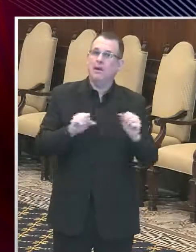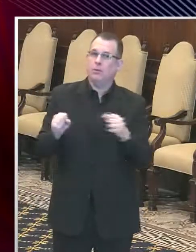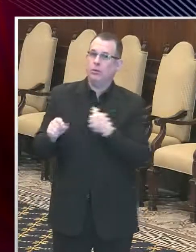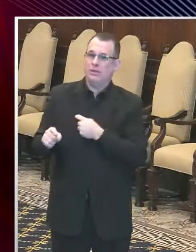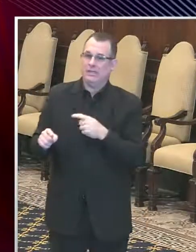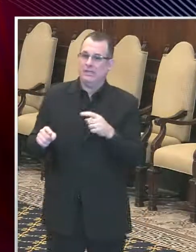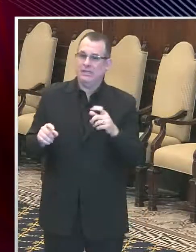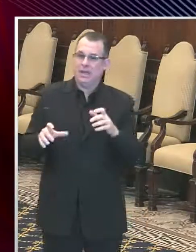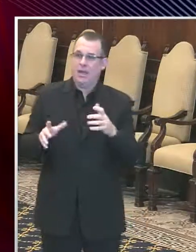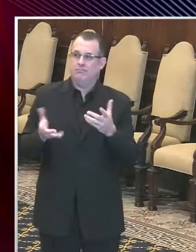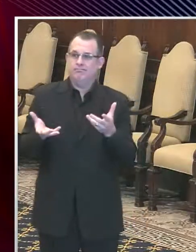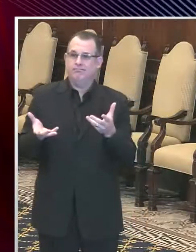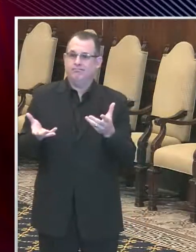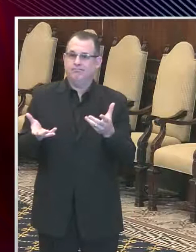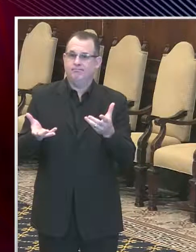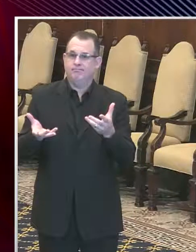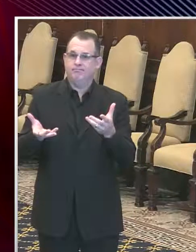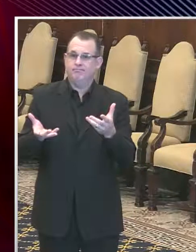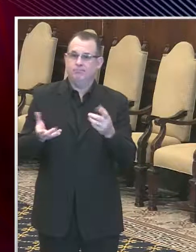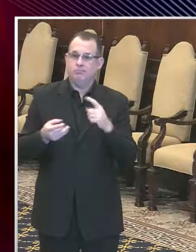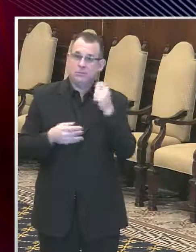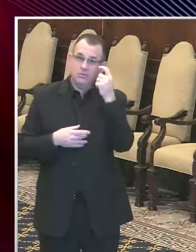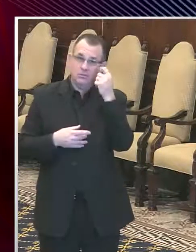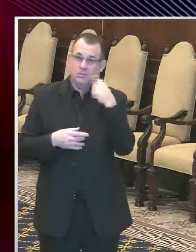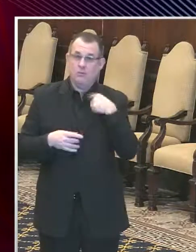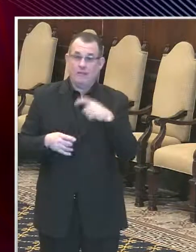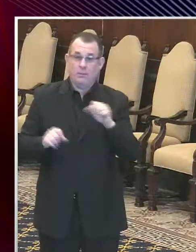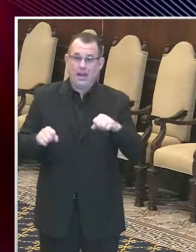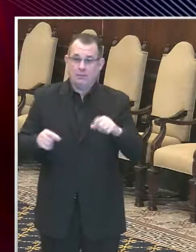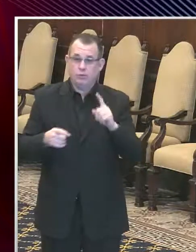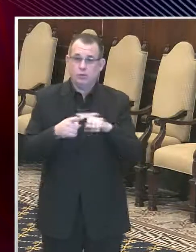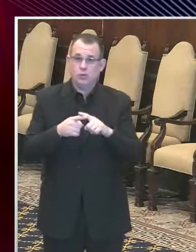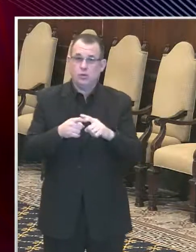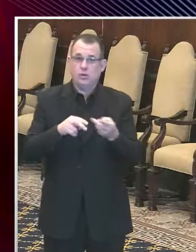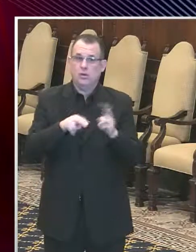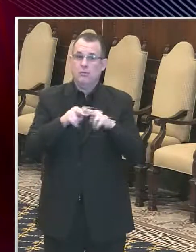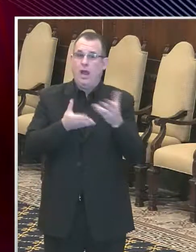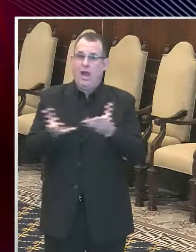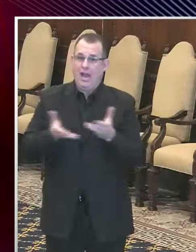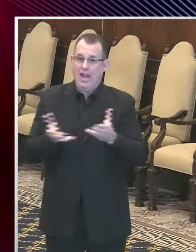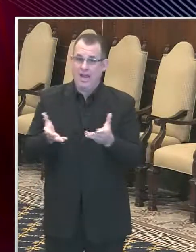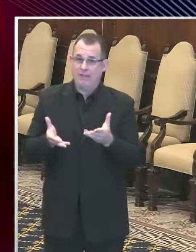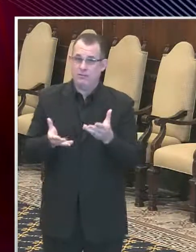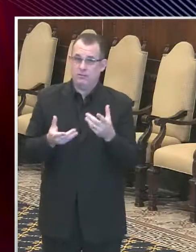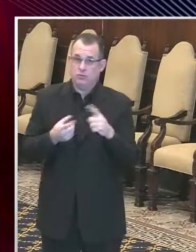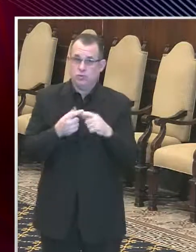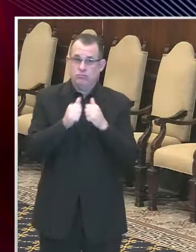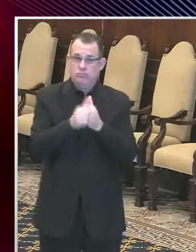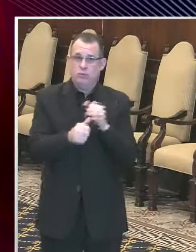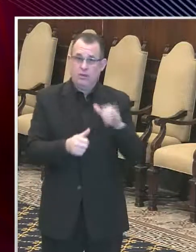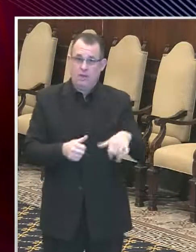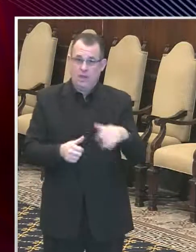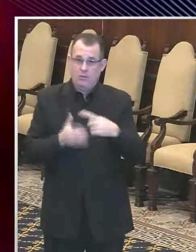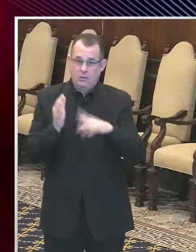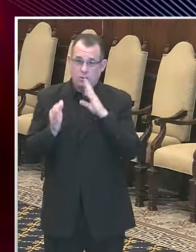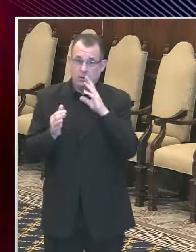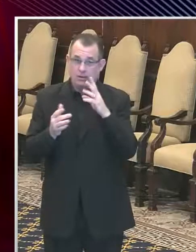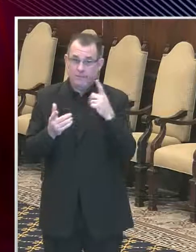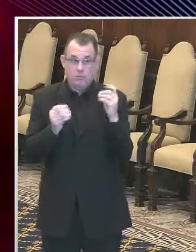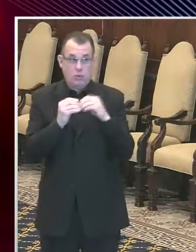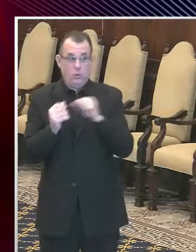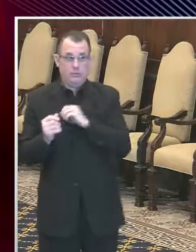within the public health department already, but to be able to scale up at the level that maybe you're talking about might require more